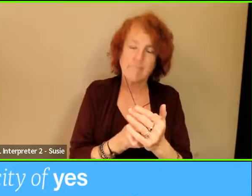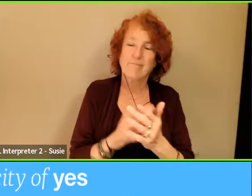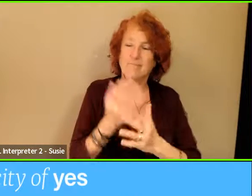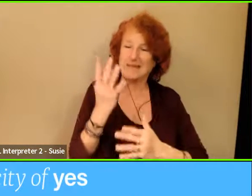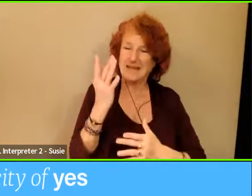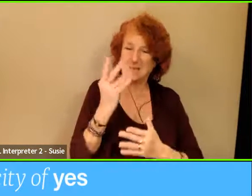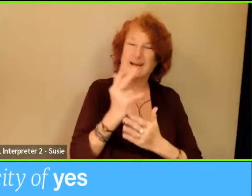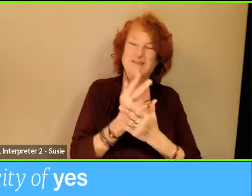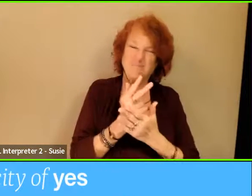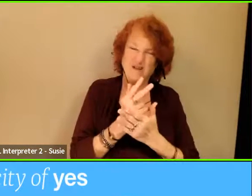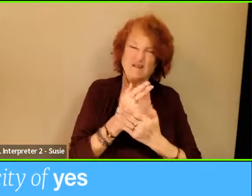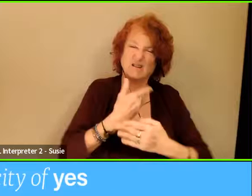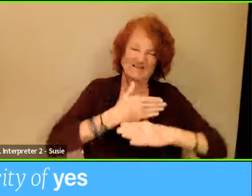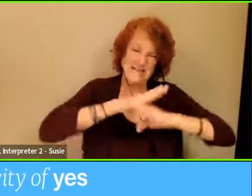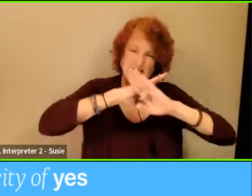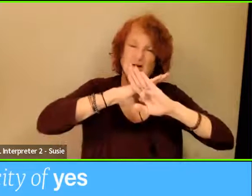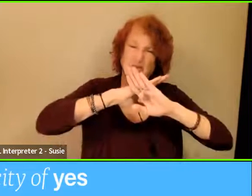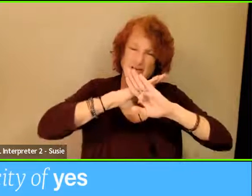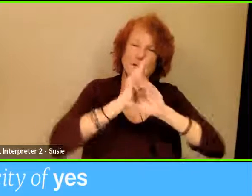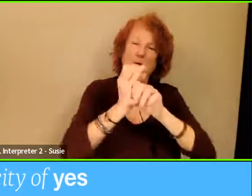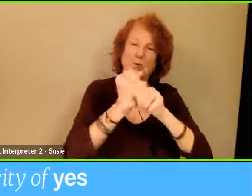can interfere with producing more housing.